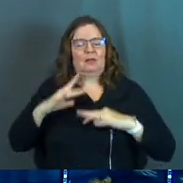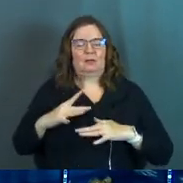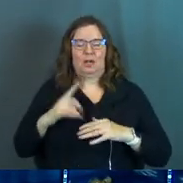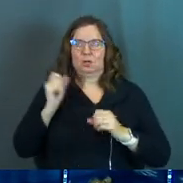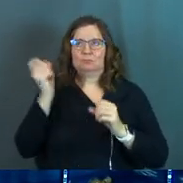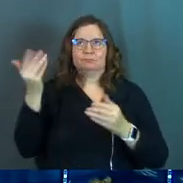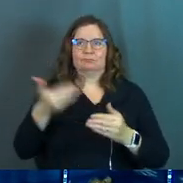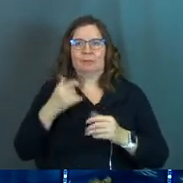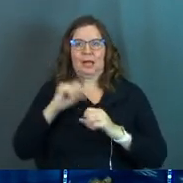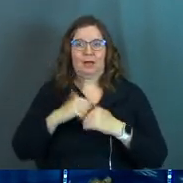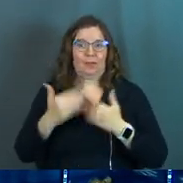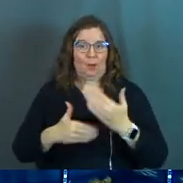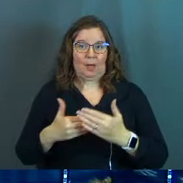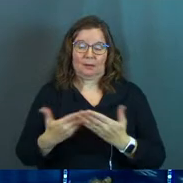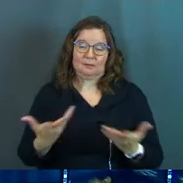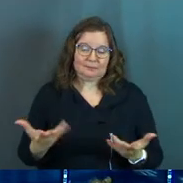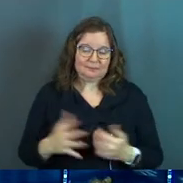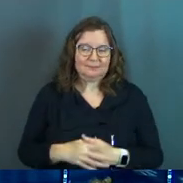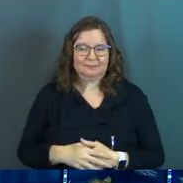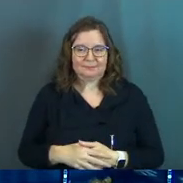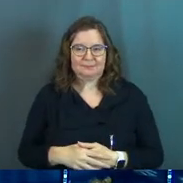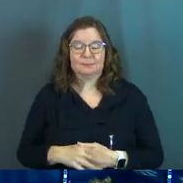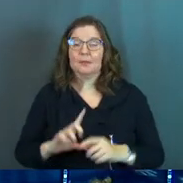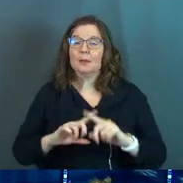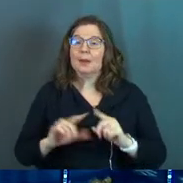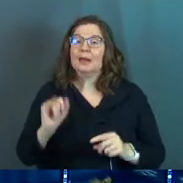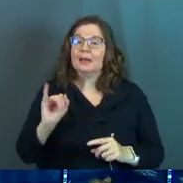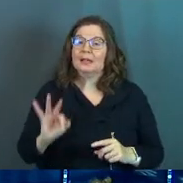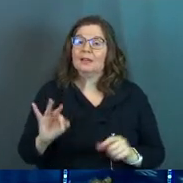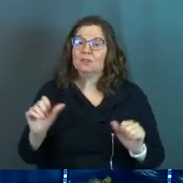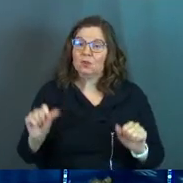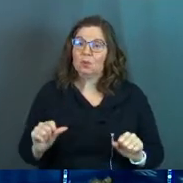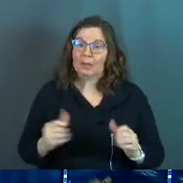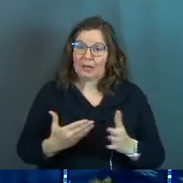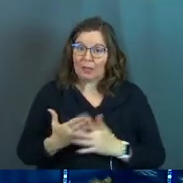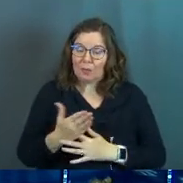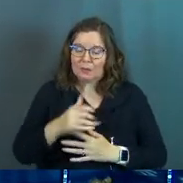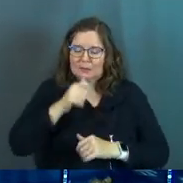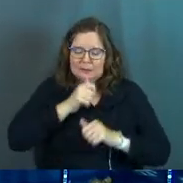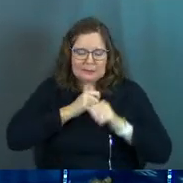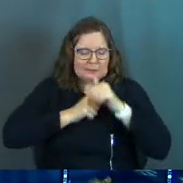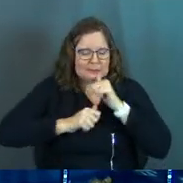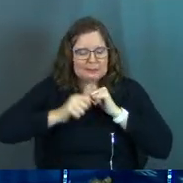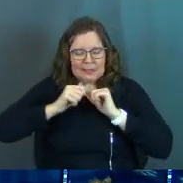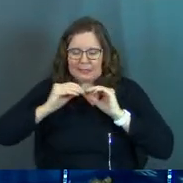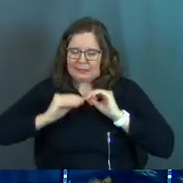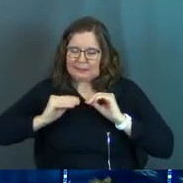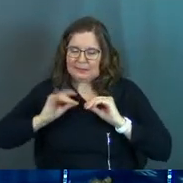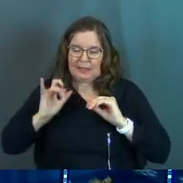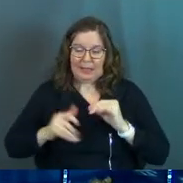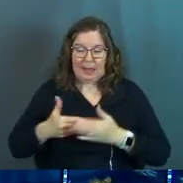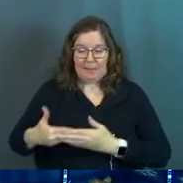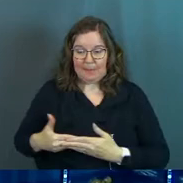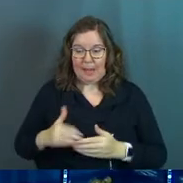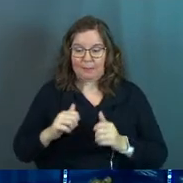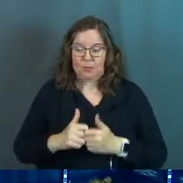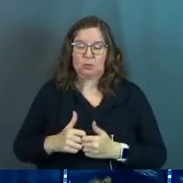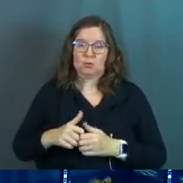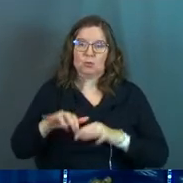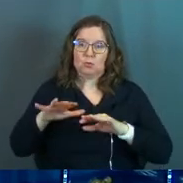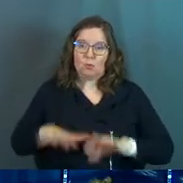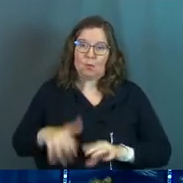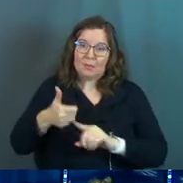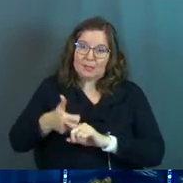imagination into how that went. It was a whole thing. But if you can get through it, if you can teach that baby to